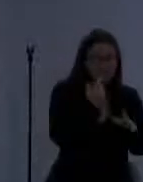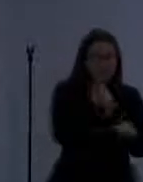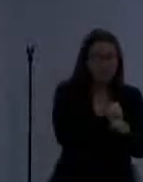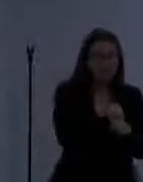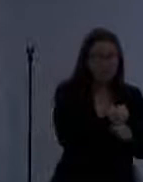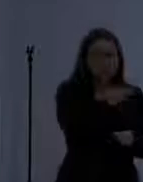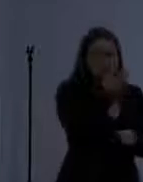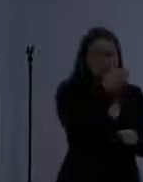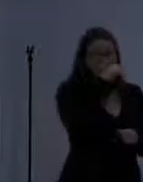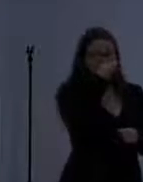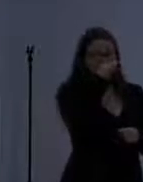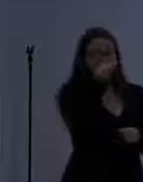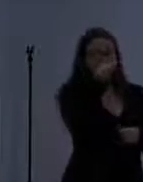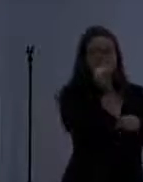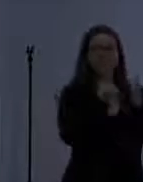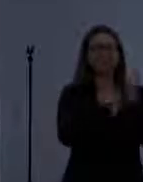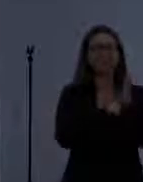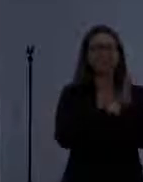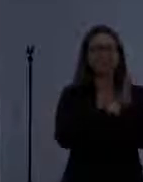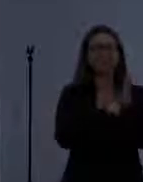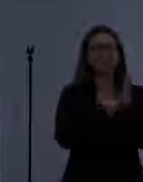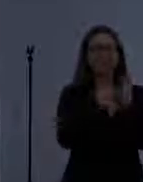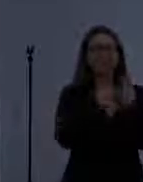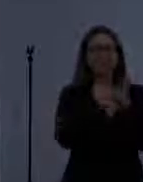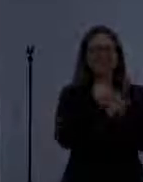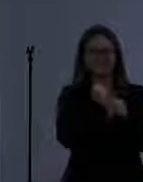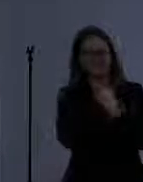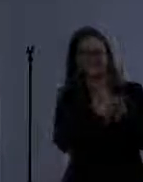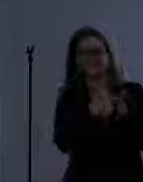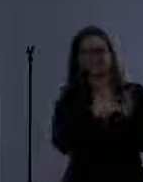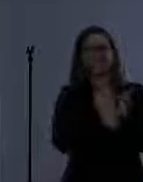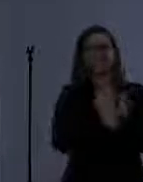at the back there, I thought you might be a good one to have some examples.